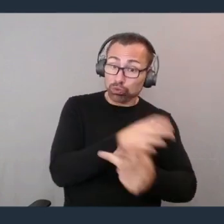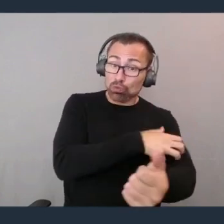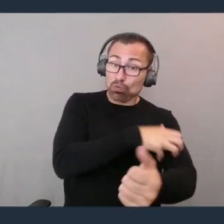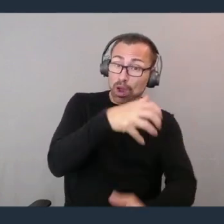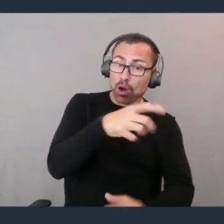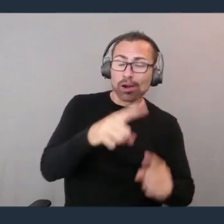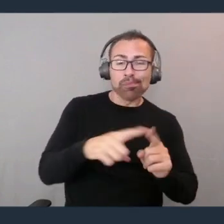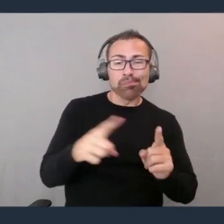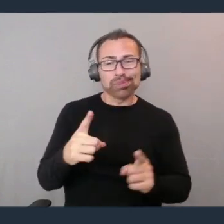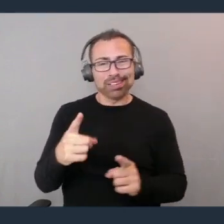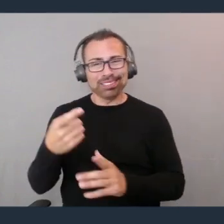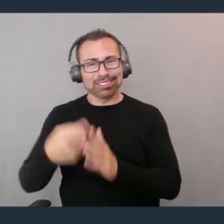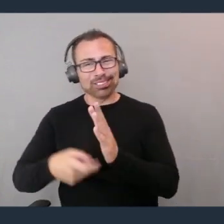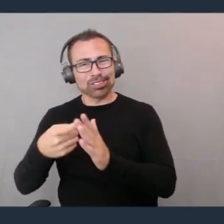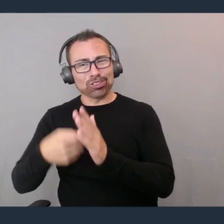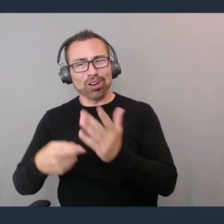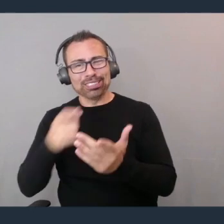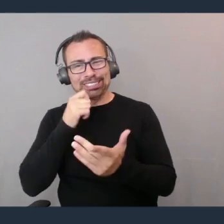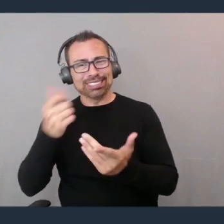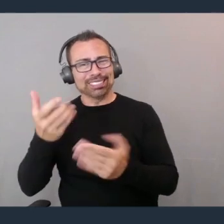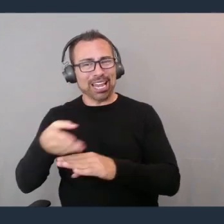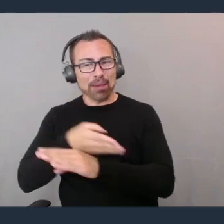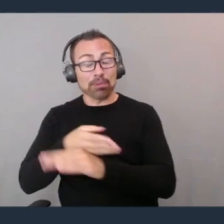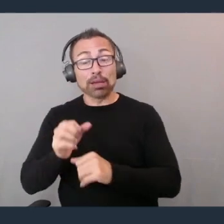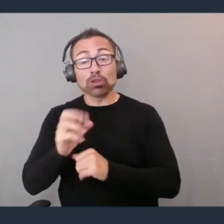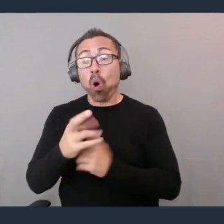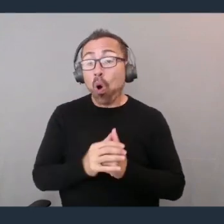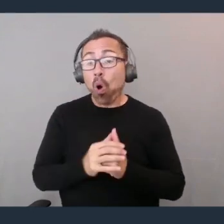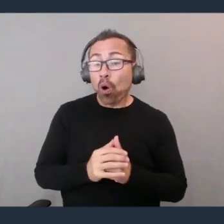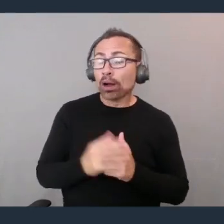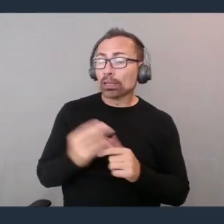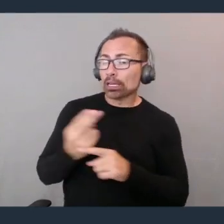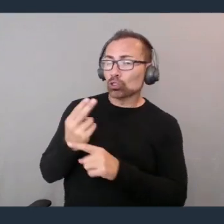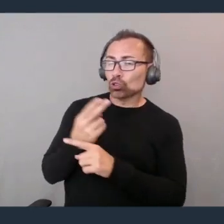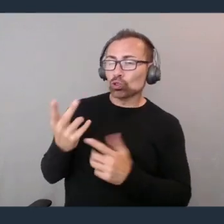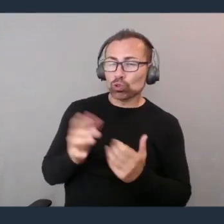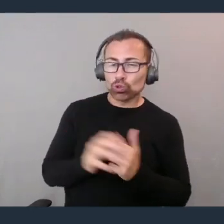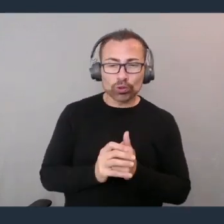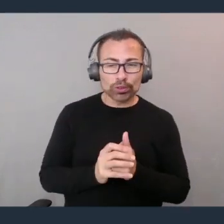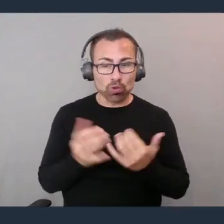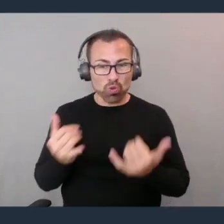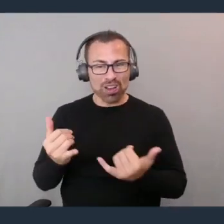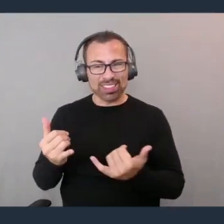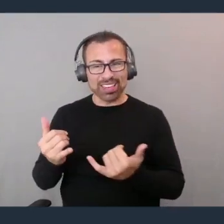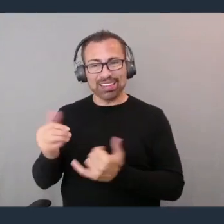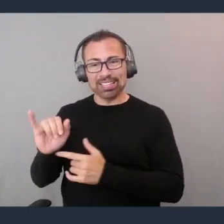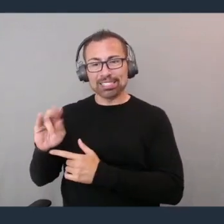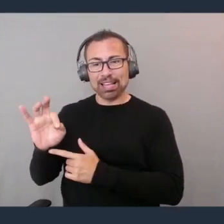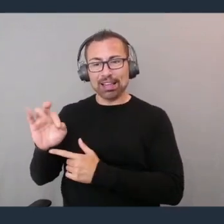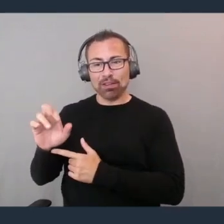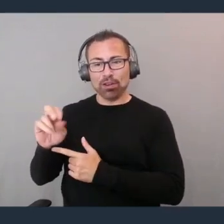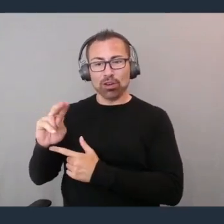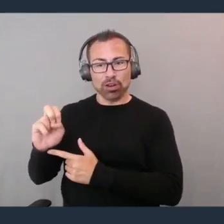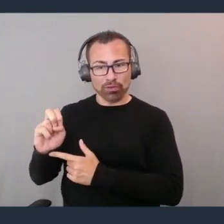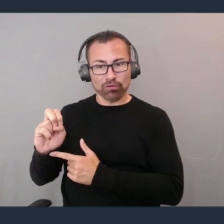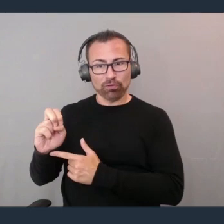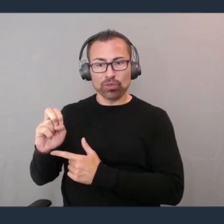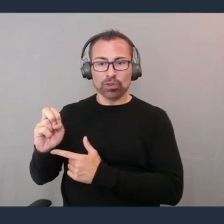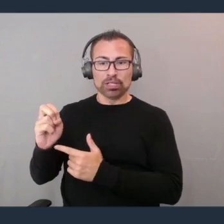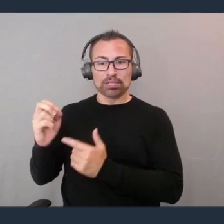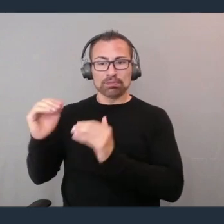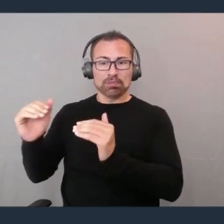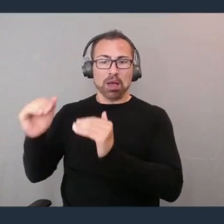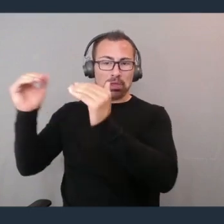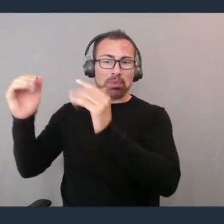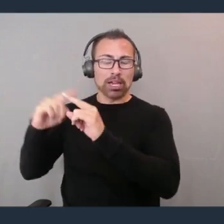inference, or do I go with, an existing inference optimized option that's maybe not necessarily optimized for the performance